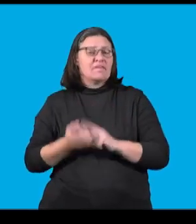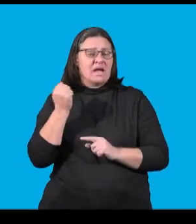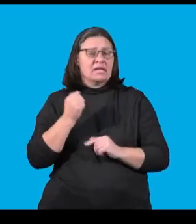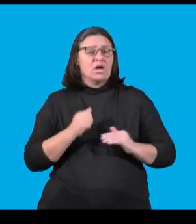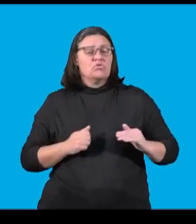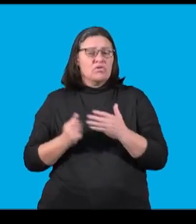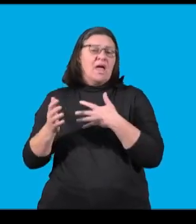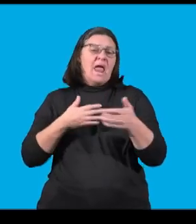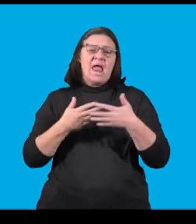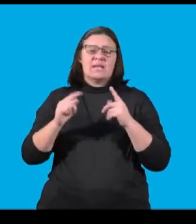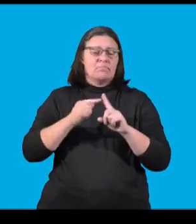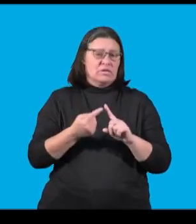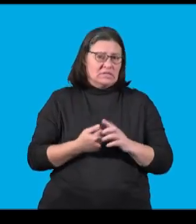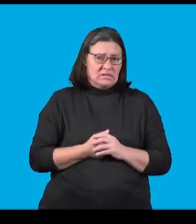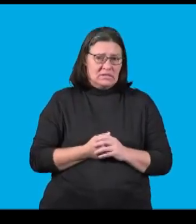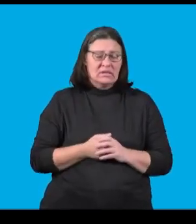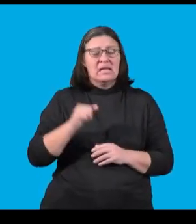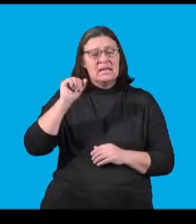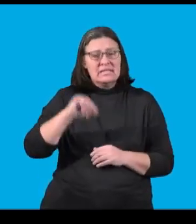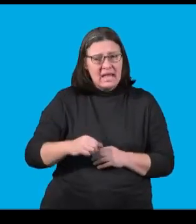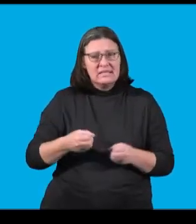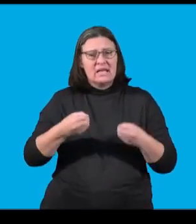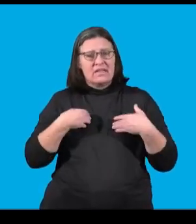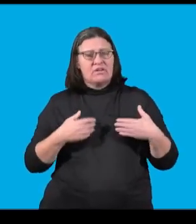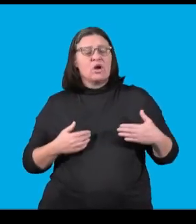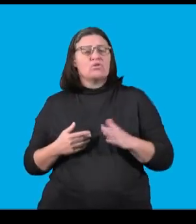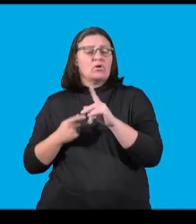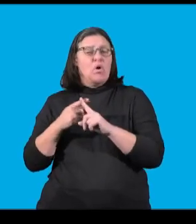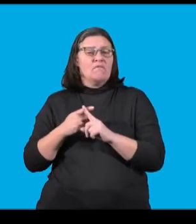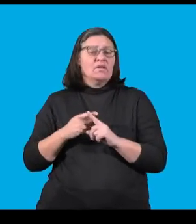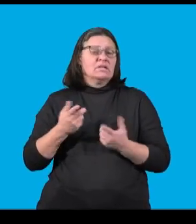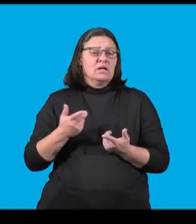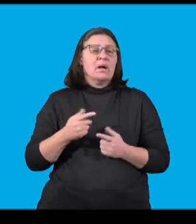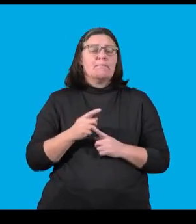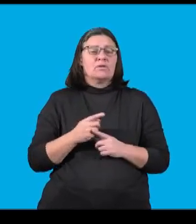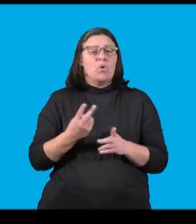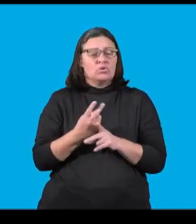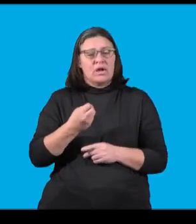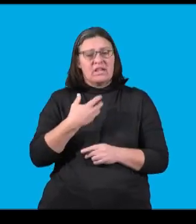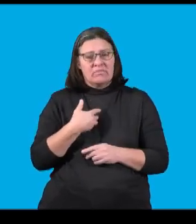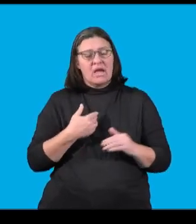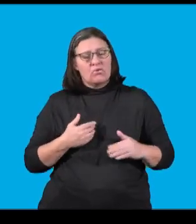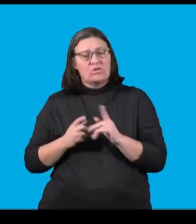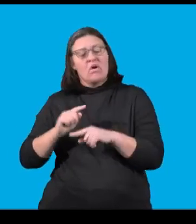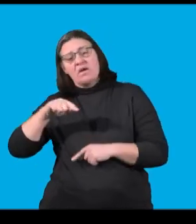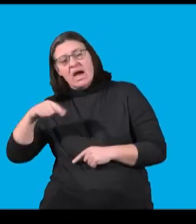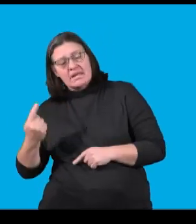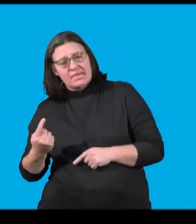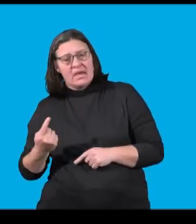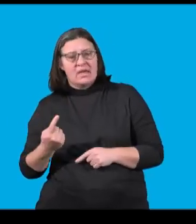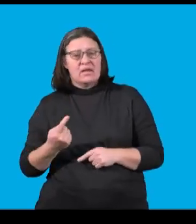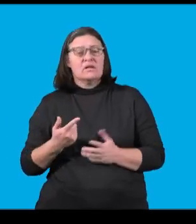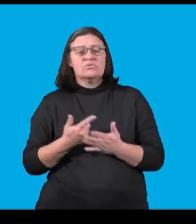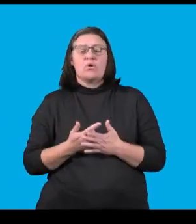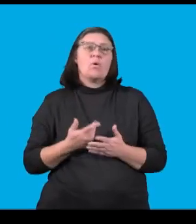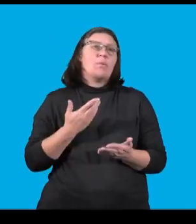find the gradient at any point of this curve. Yes, it gives me the gradient of this tangent, but it will also give me the gradient of another tangent